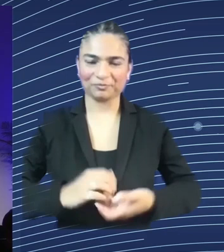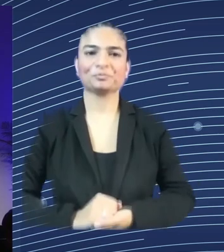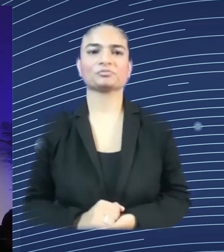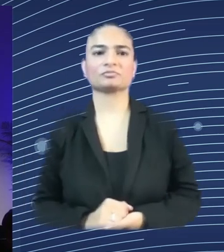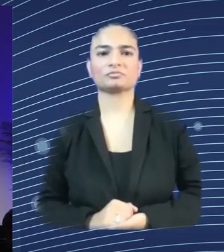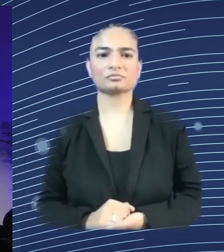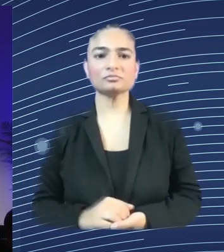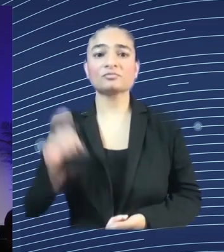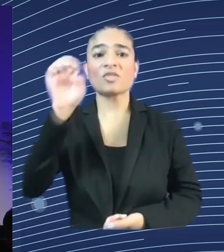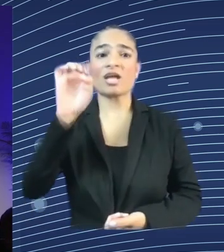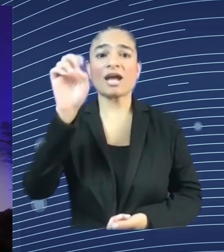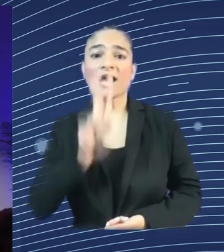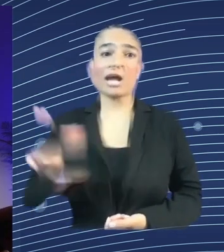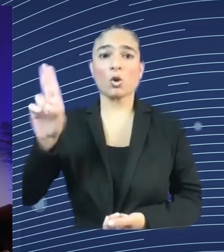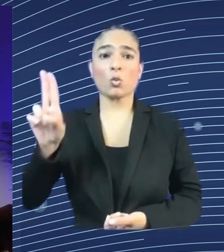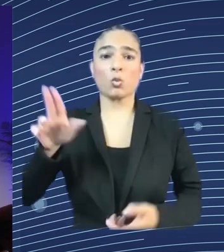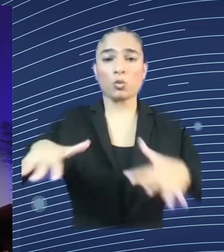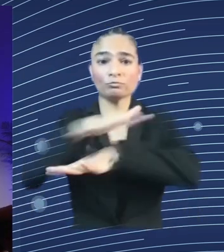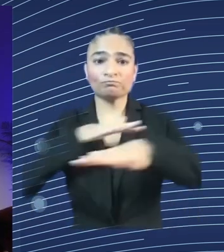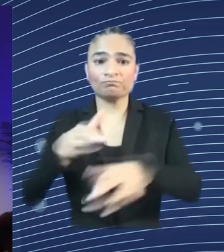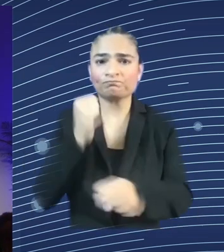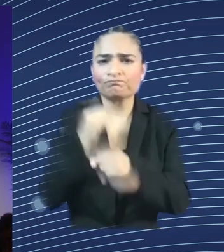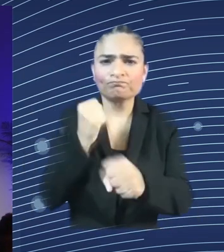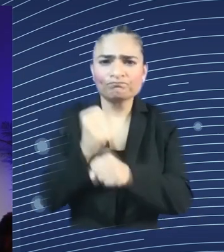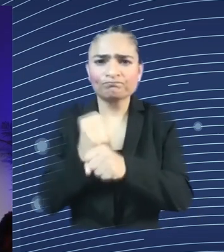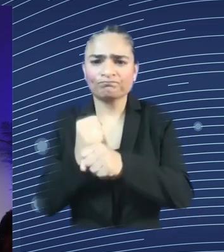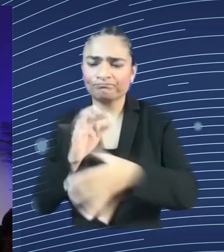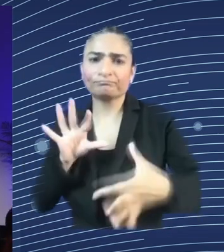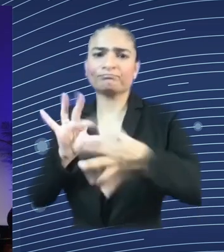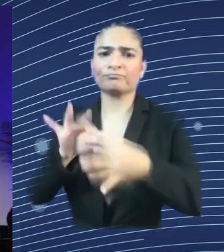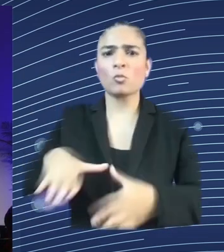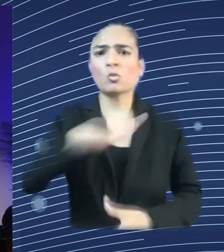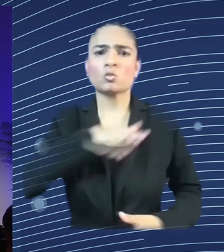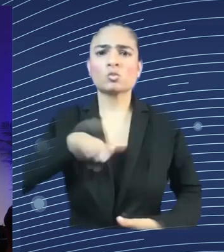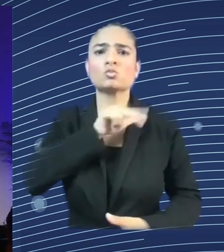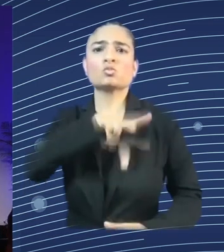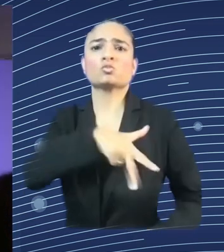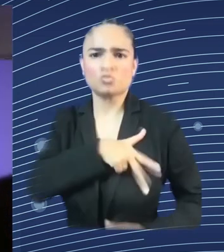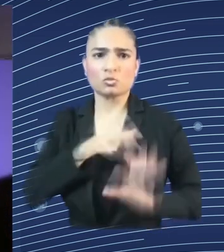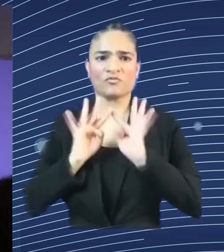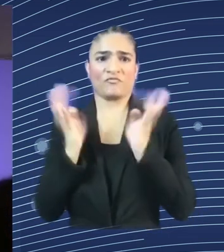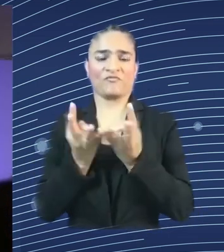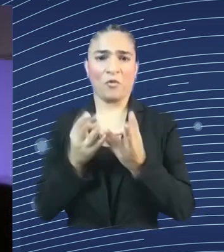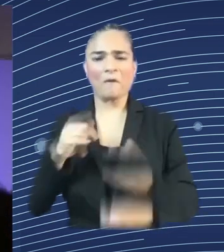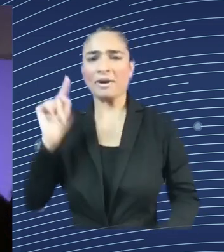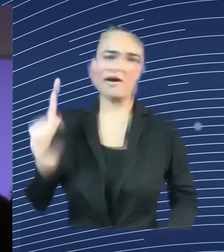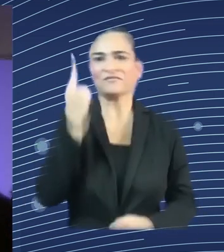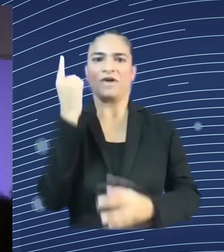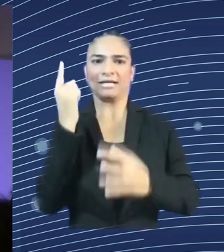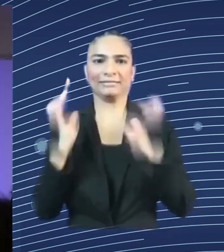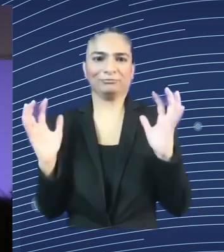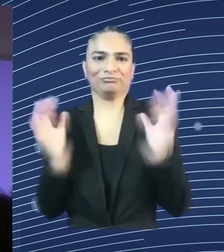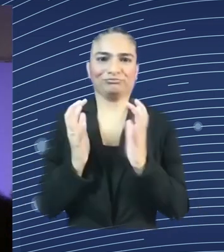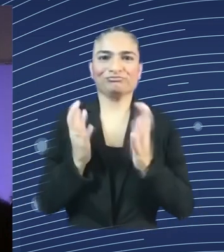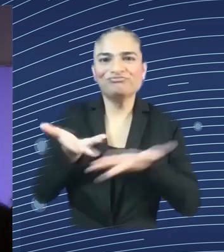today I'll be your moderator. It's a great pleasure. My name is Ali Al-Jabri. I'm a professional moderator and presenter, former TV correspondent for Associated